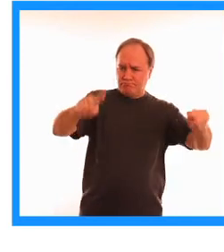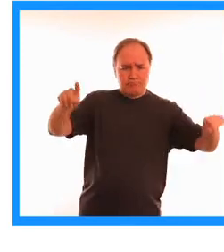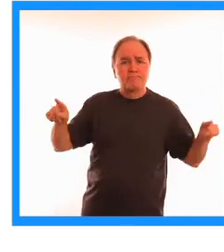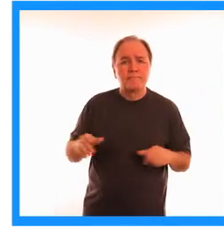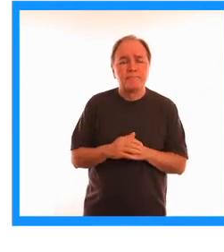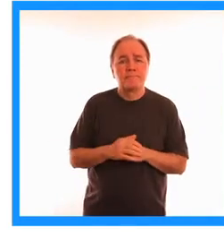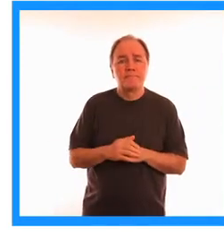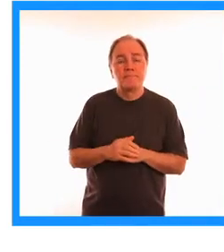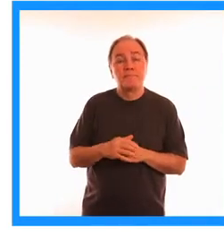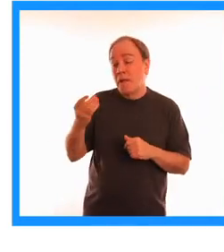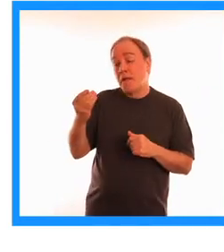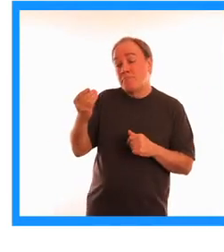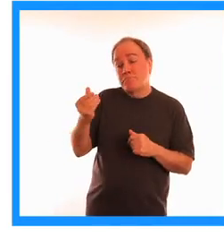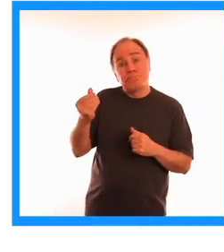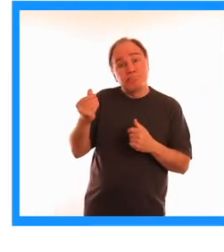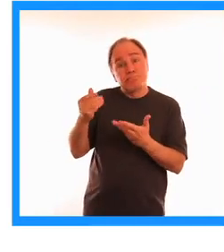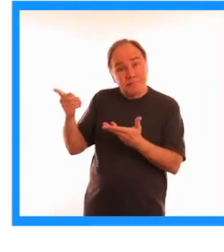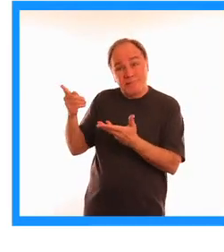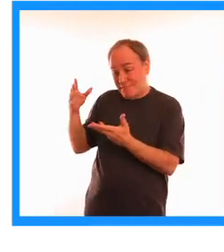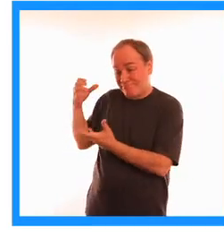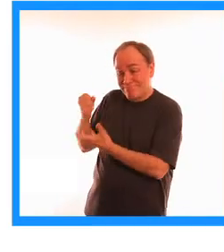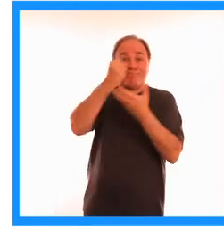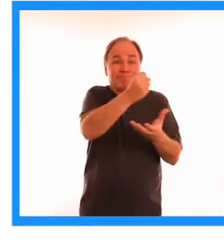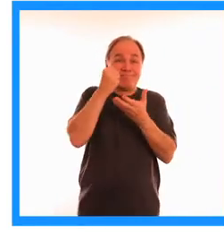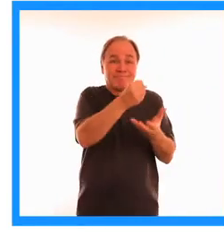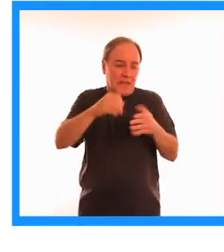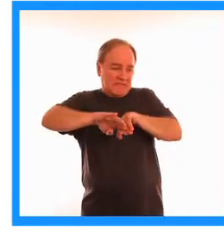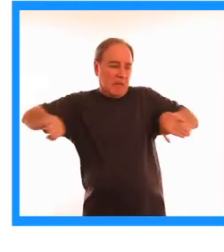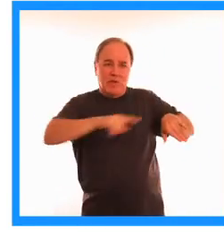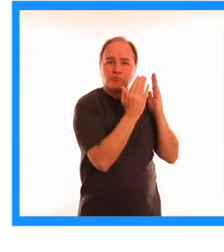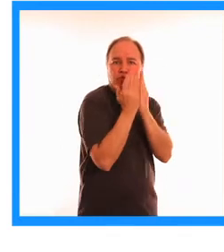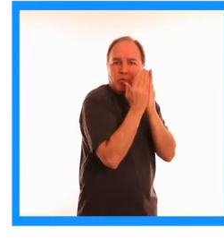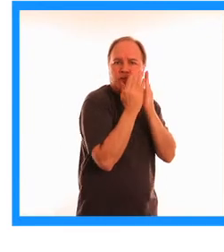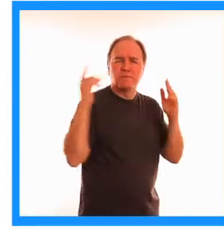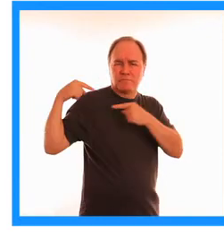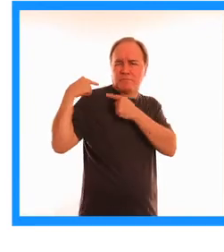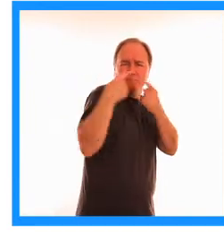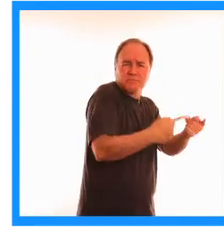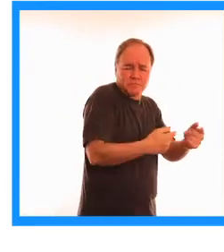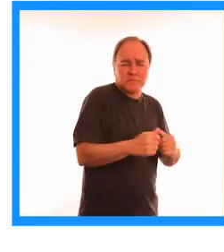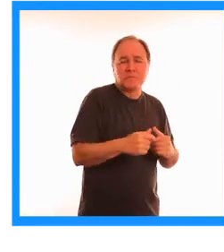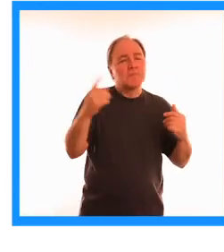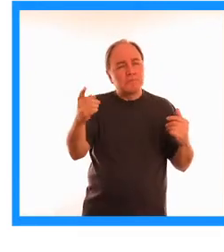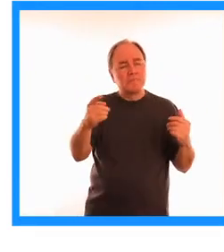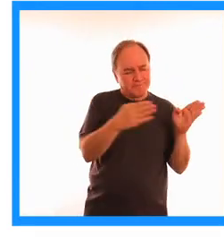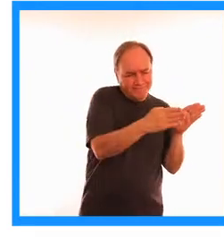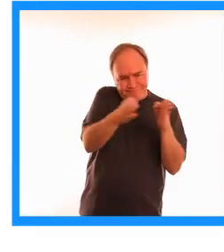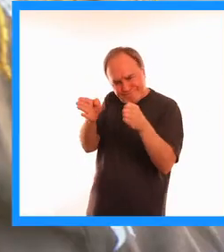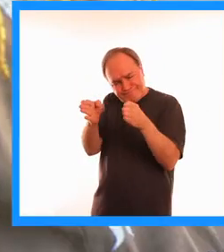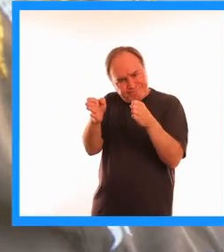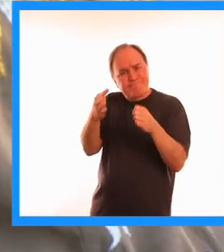themselves. Involving children with disabilities in decisions can be particularly challenging because ingrained thinking perceives them as passive